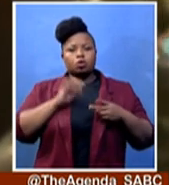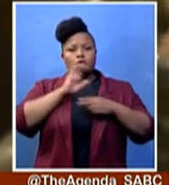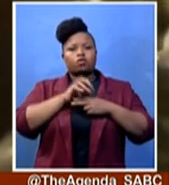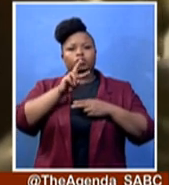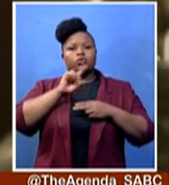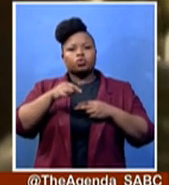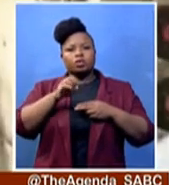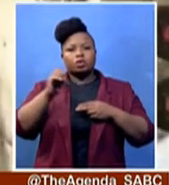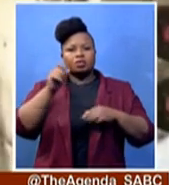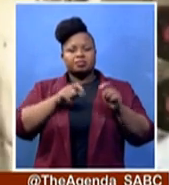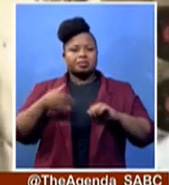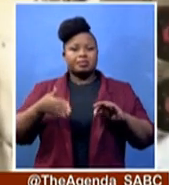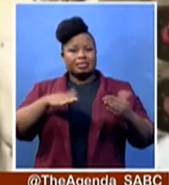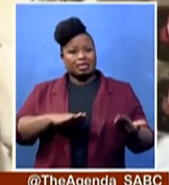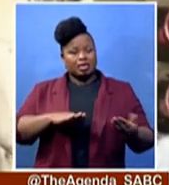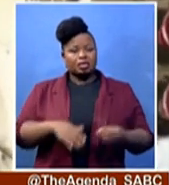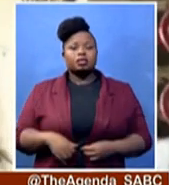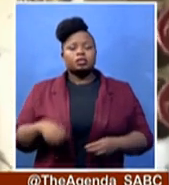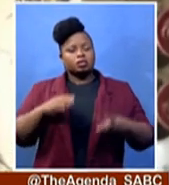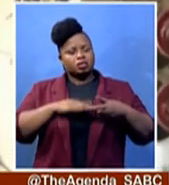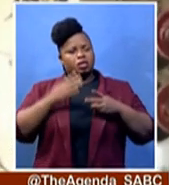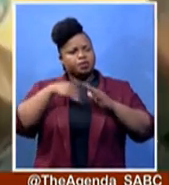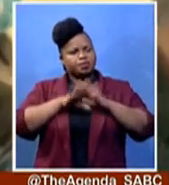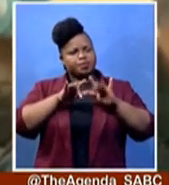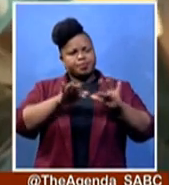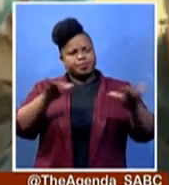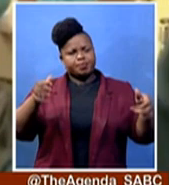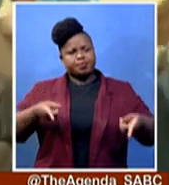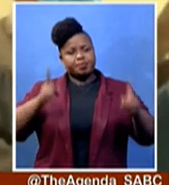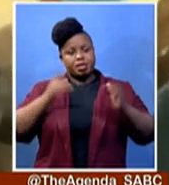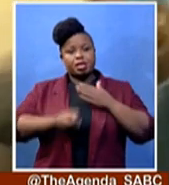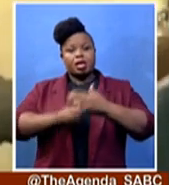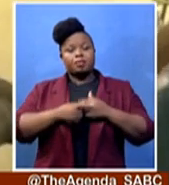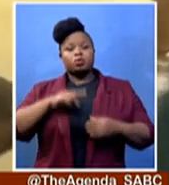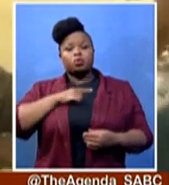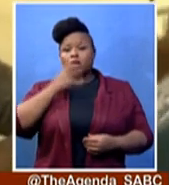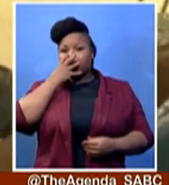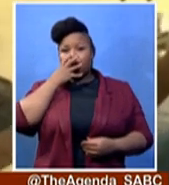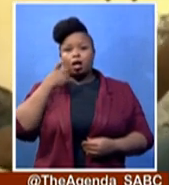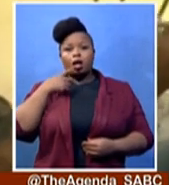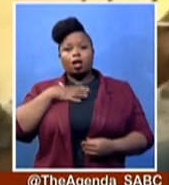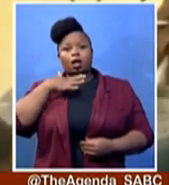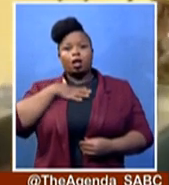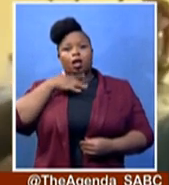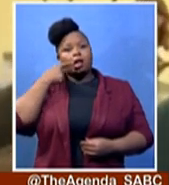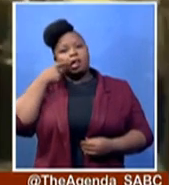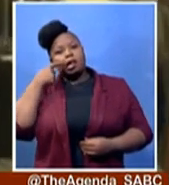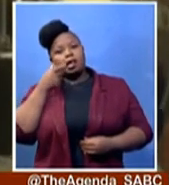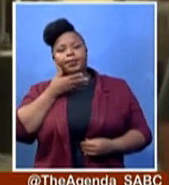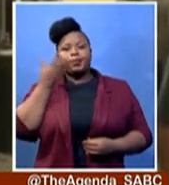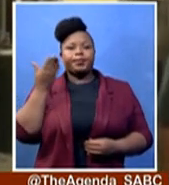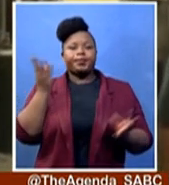wave surge is taking place amid an oxygen shortage and faltering health system. Crowds have formed